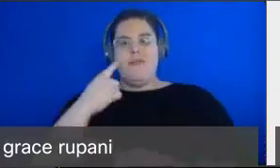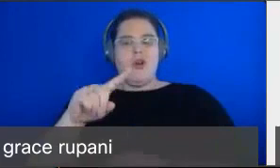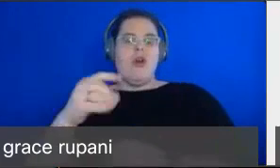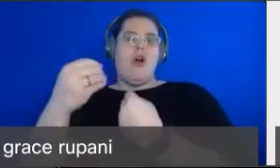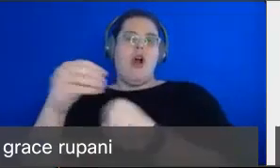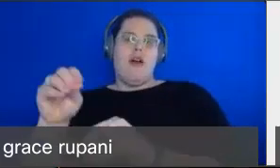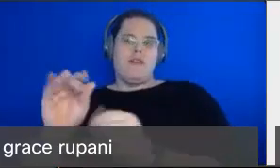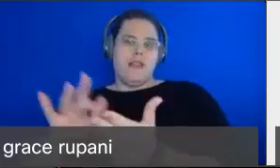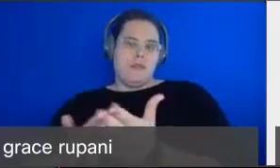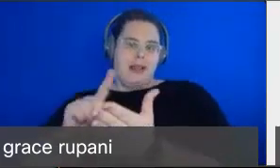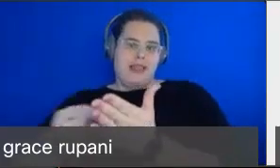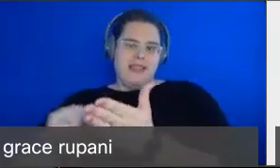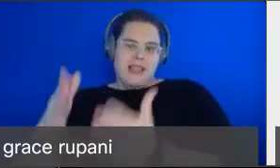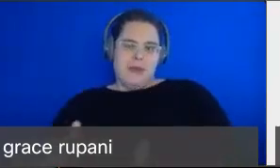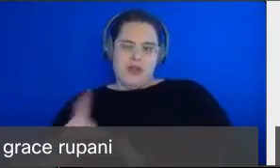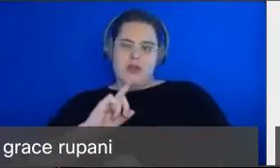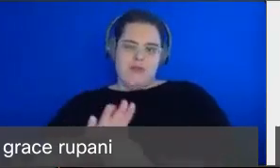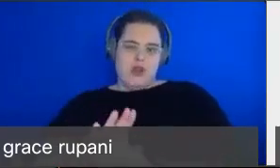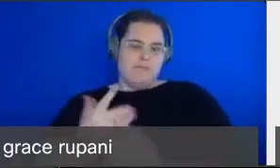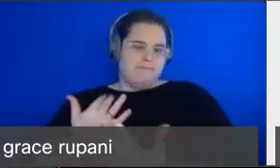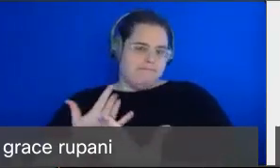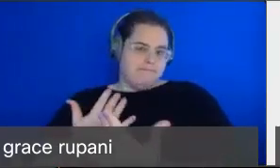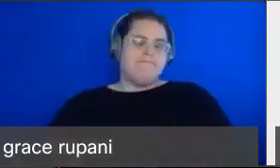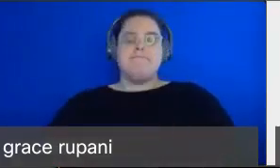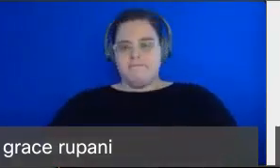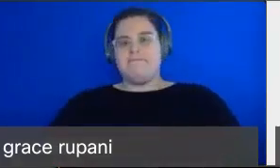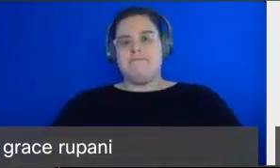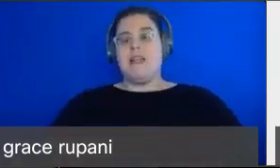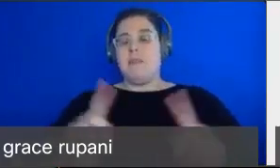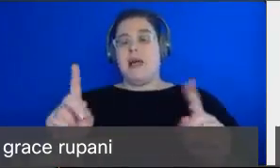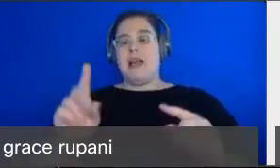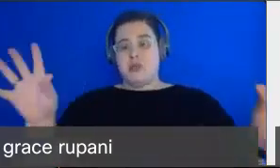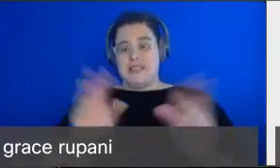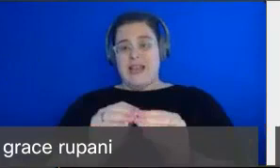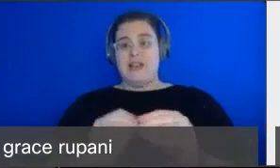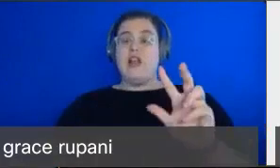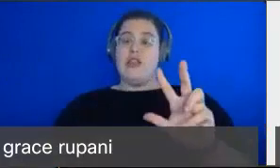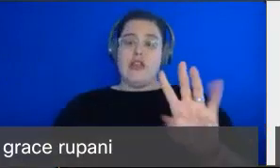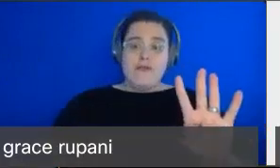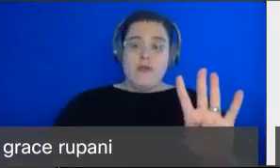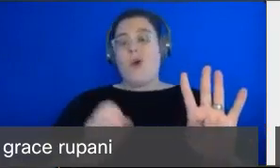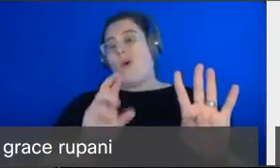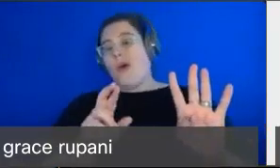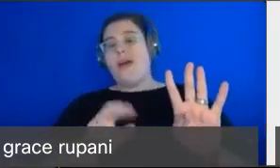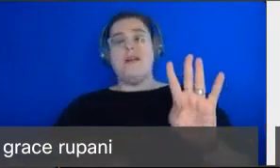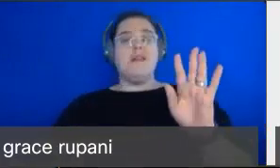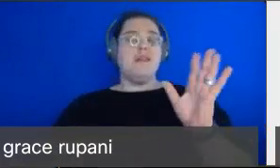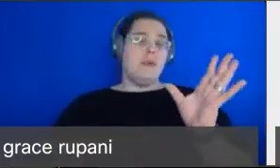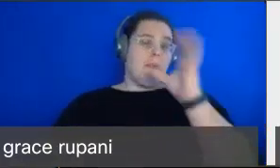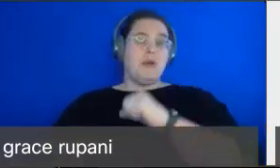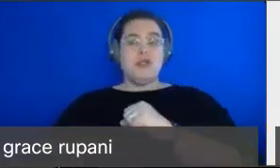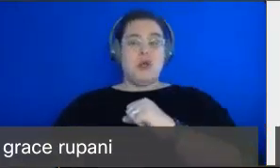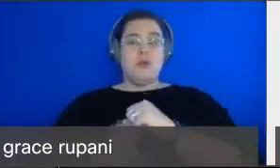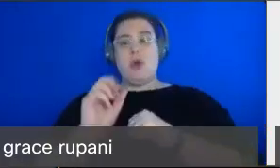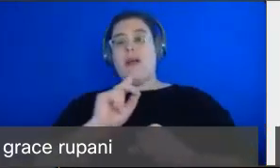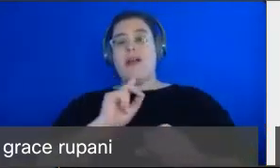of 34 people who have been either confirmed or presumed as COVID-related deaths.